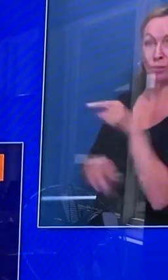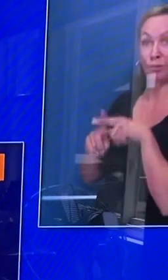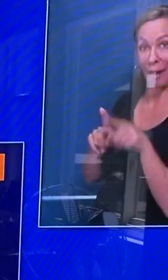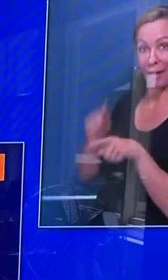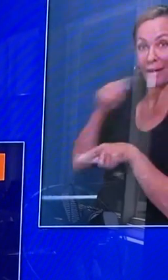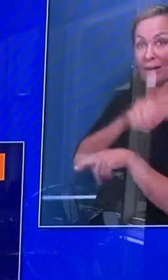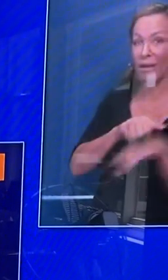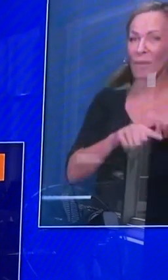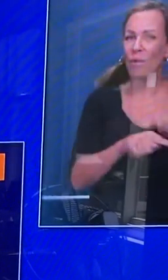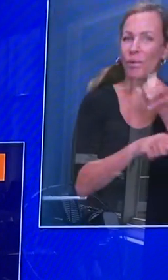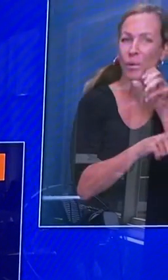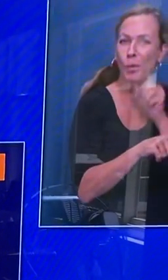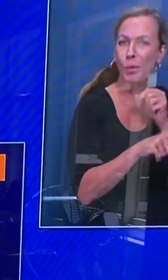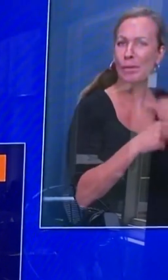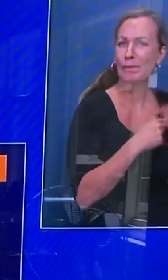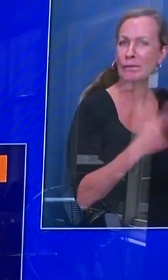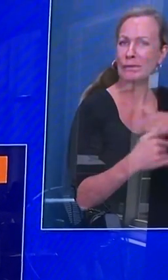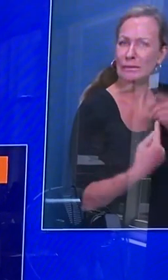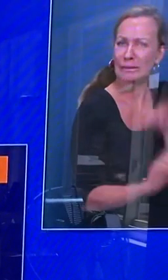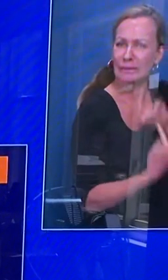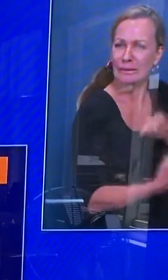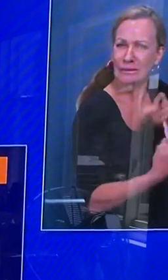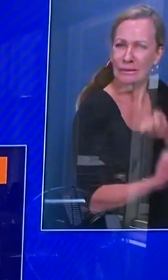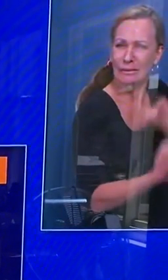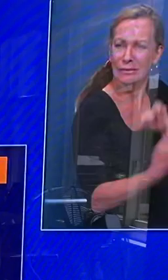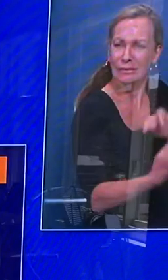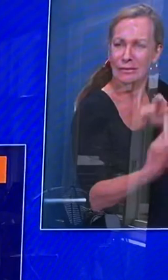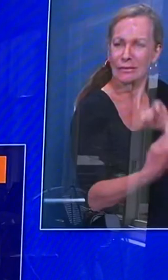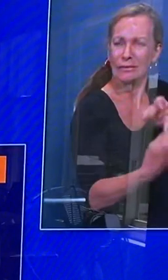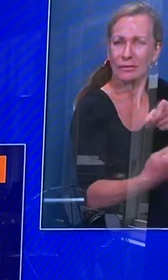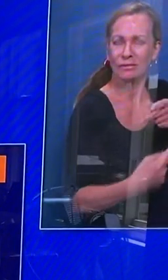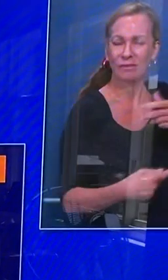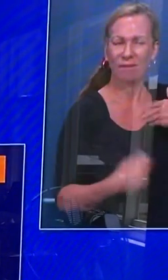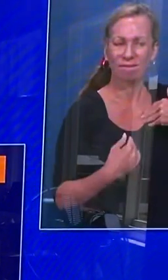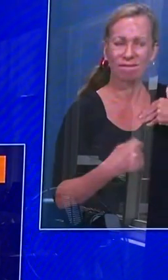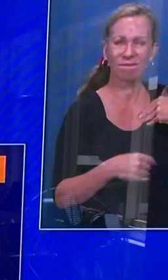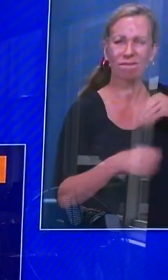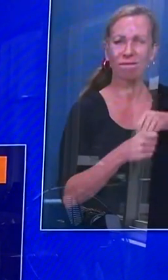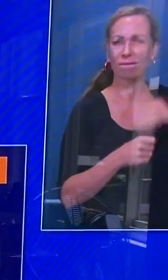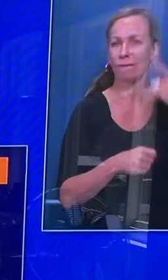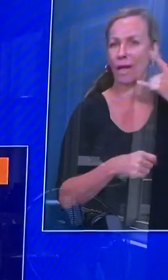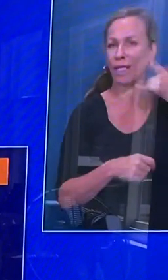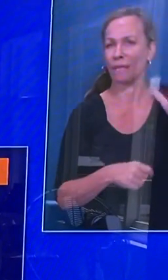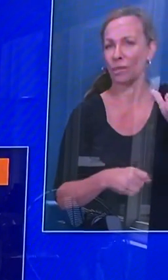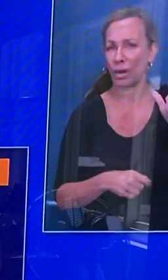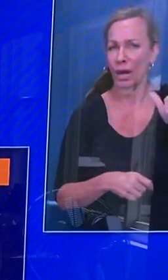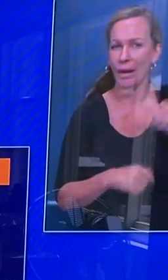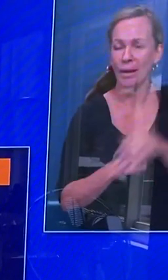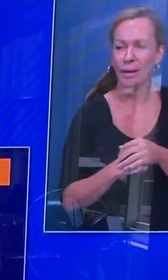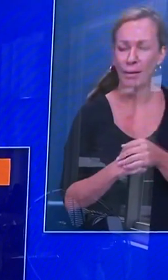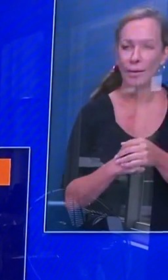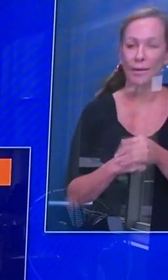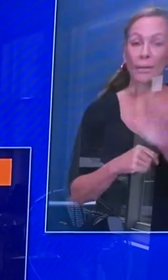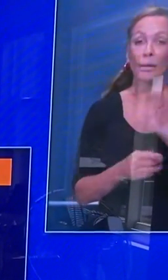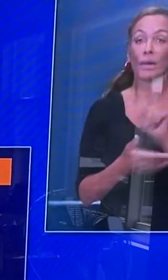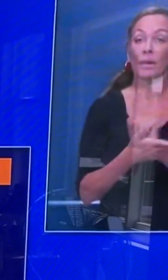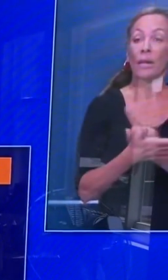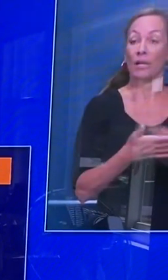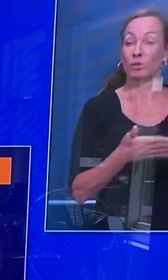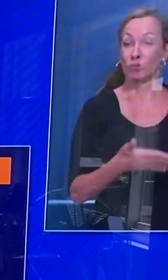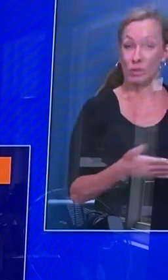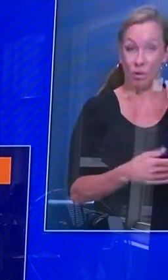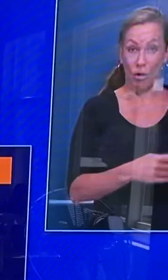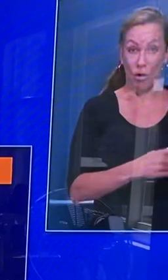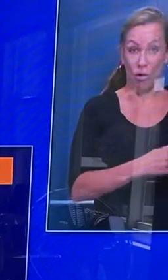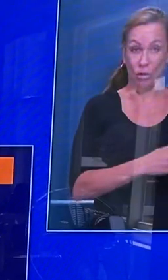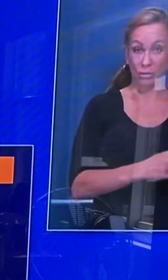state. Last week, I shared with you an update of the Lake Fire, August 19th, last Wednesday. I noted that it was